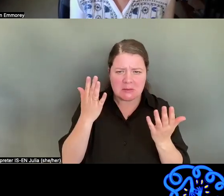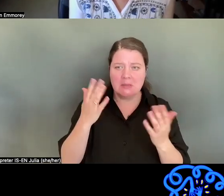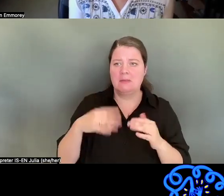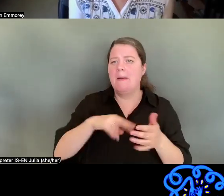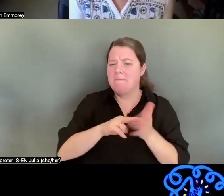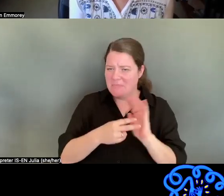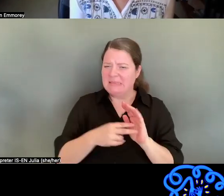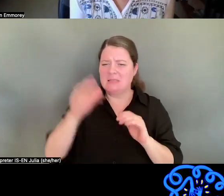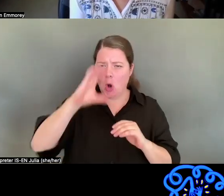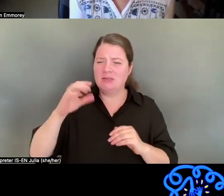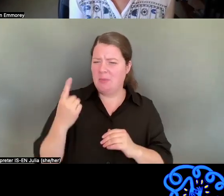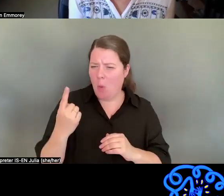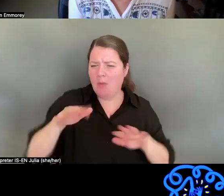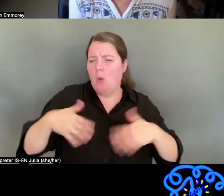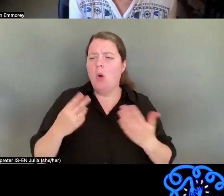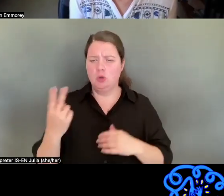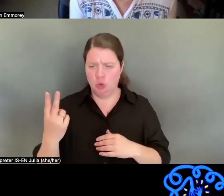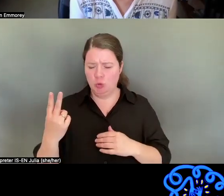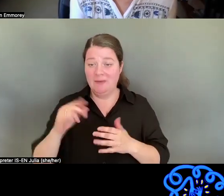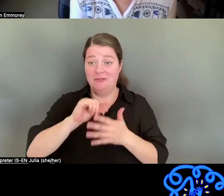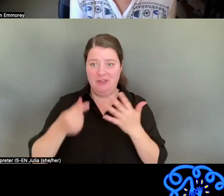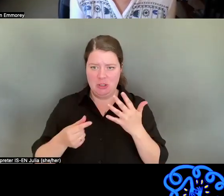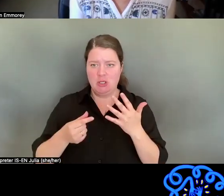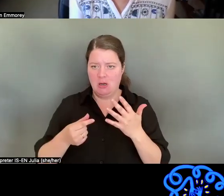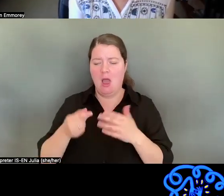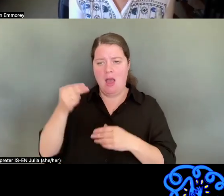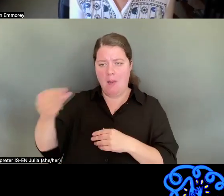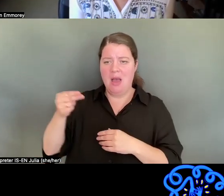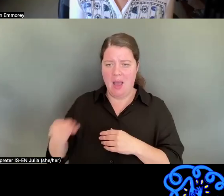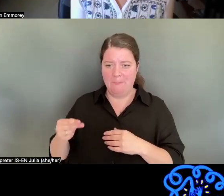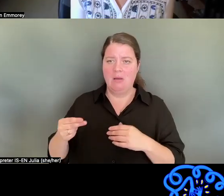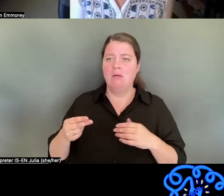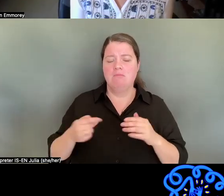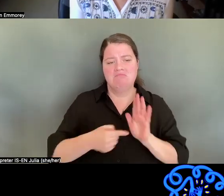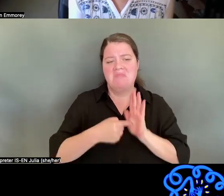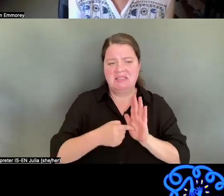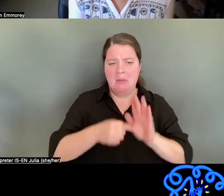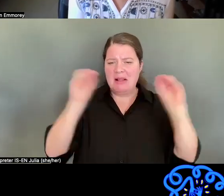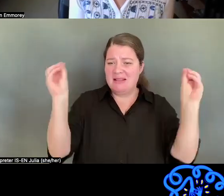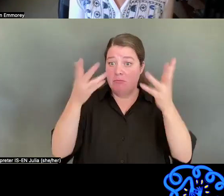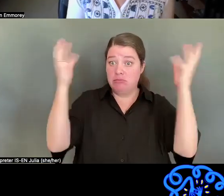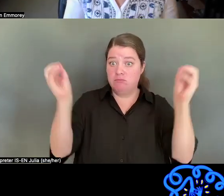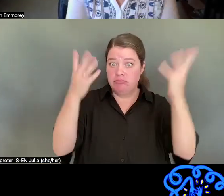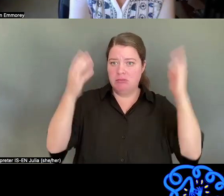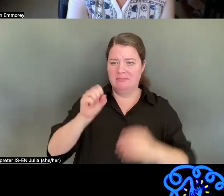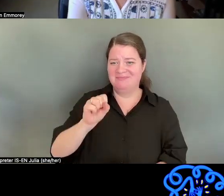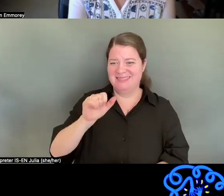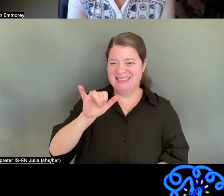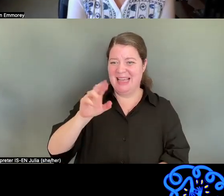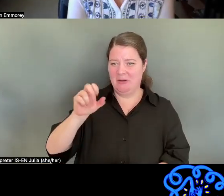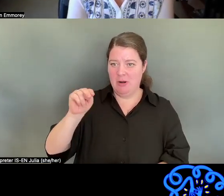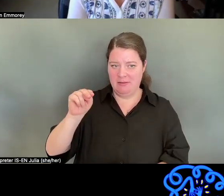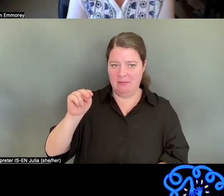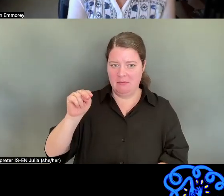1 or 2 concepts in the data set. So for example, siren as a feature has a siren was only listed